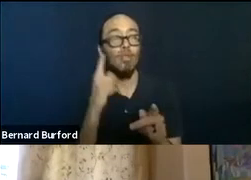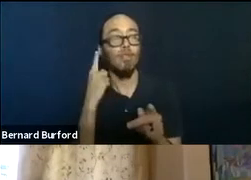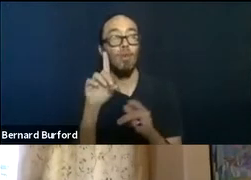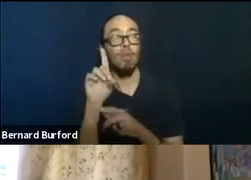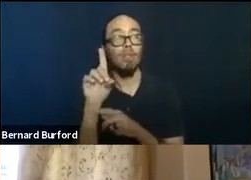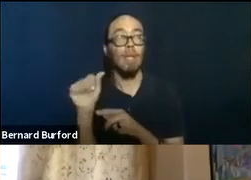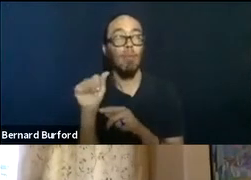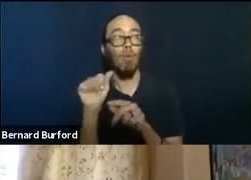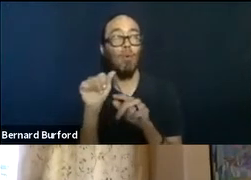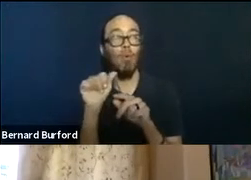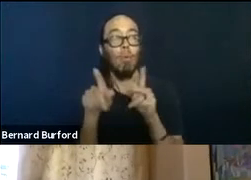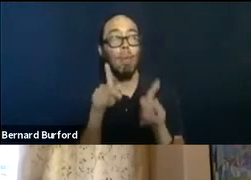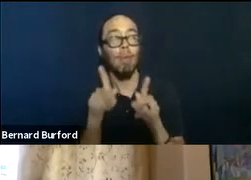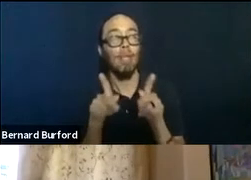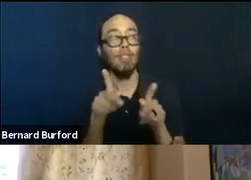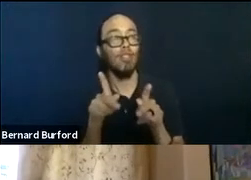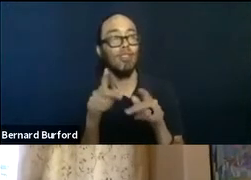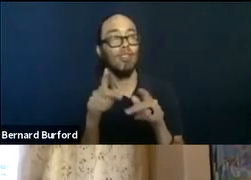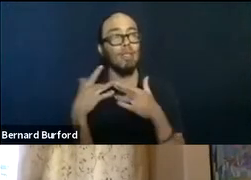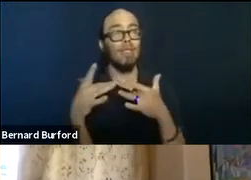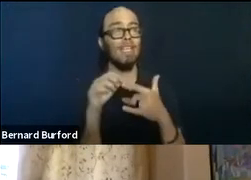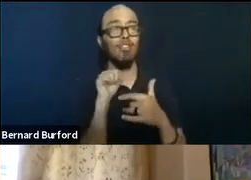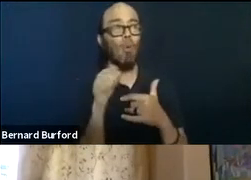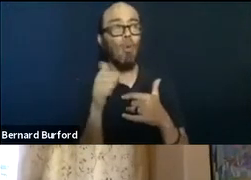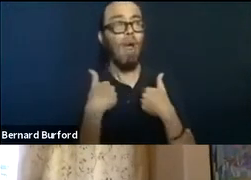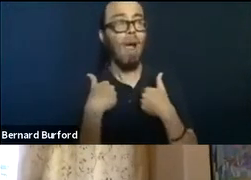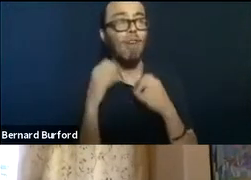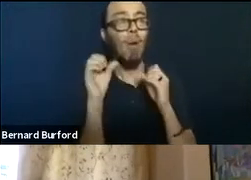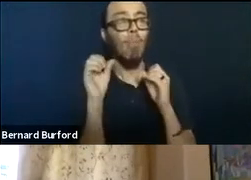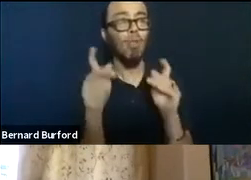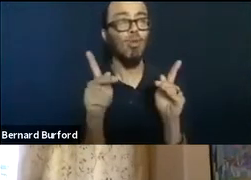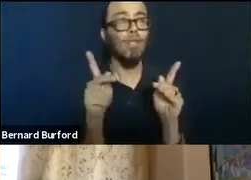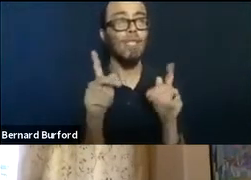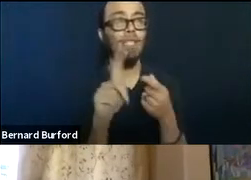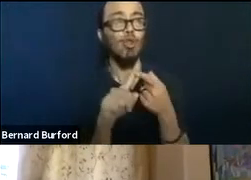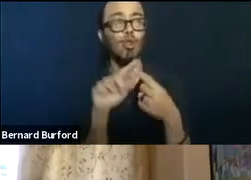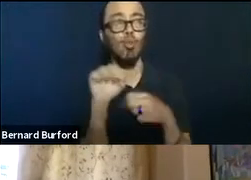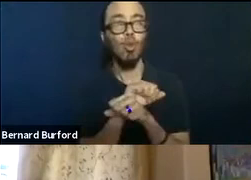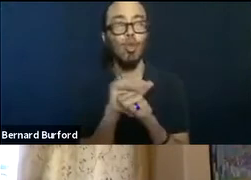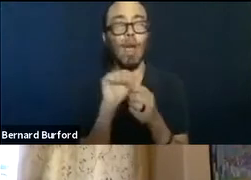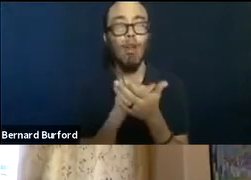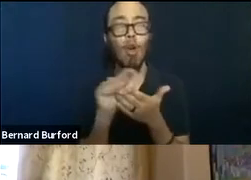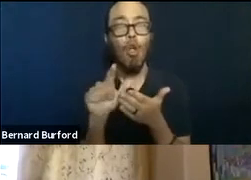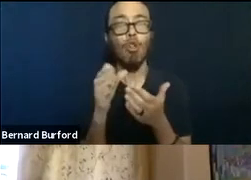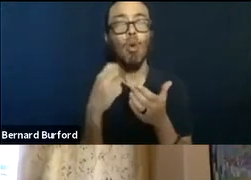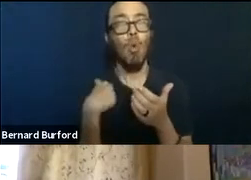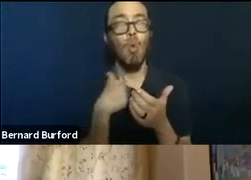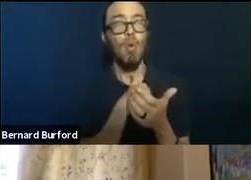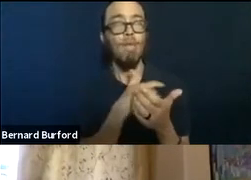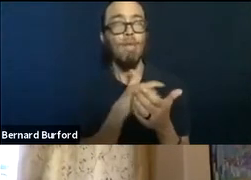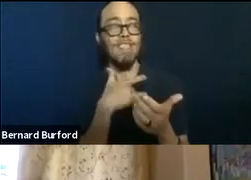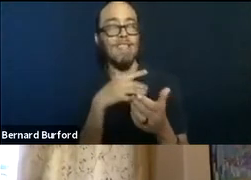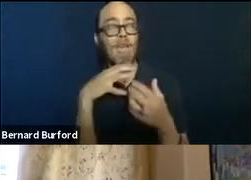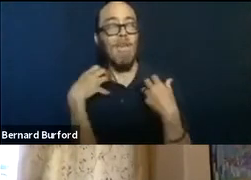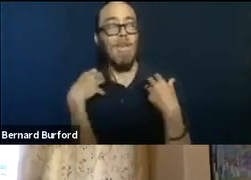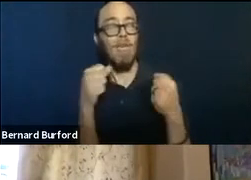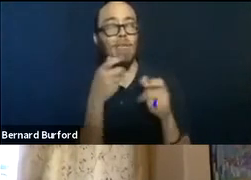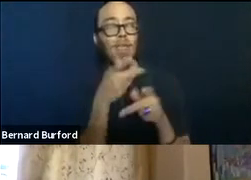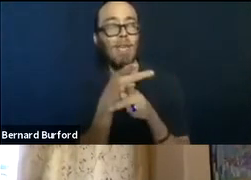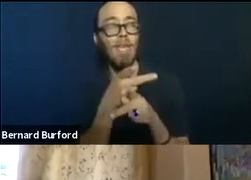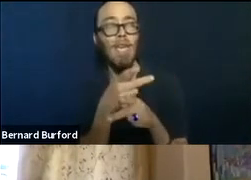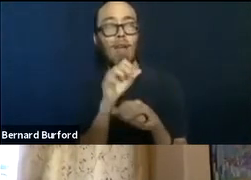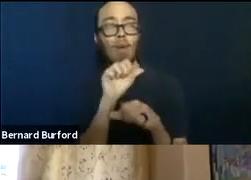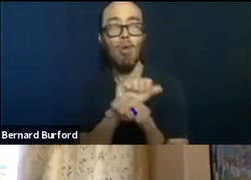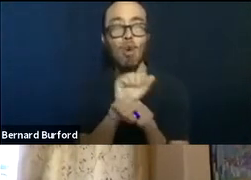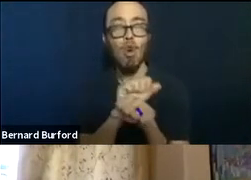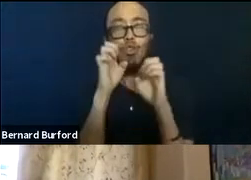where normally they would not even get an opportunity to work. And we feel that healthcare, education, and work